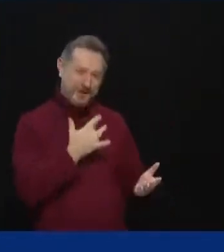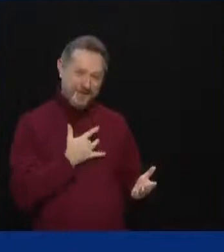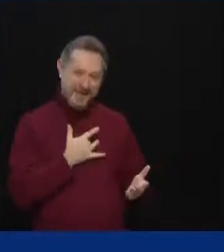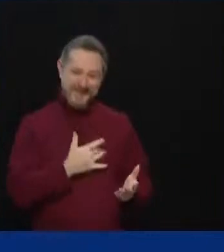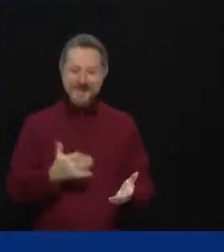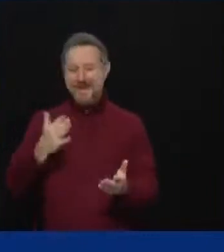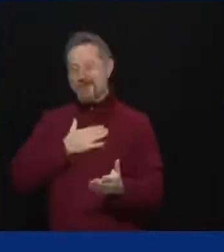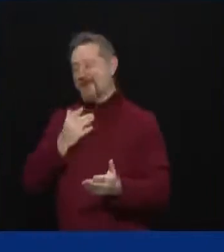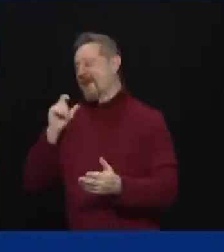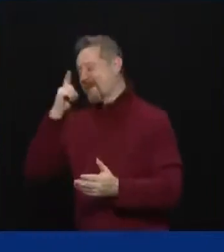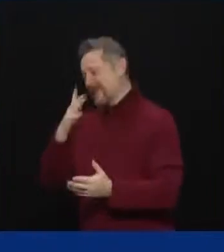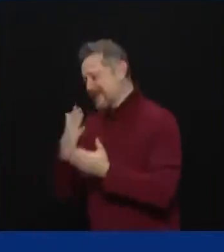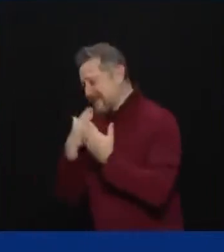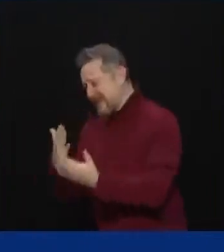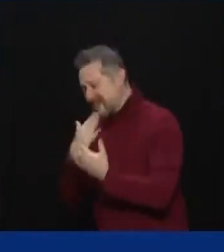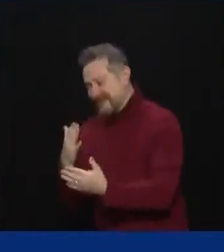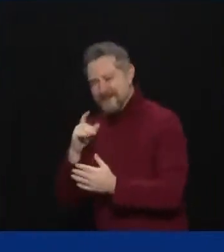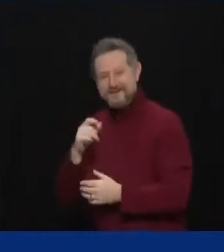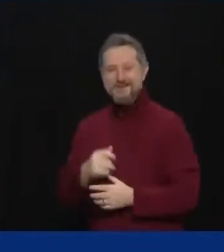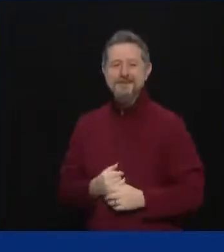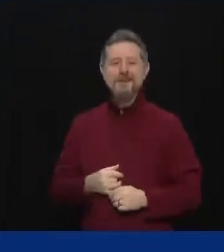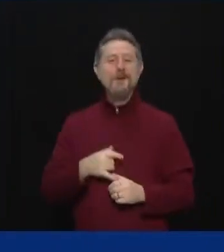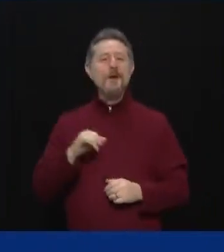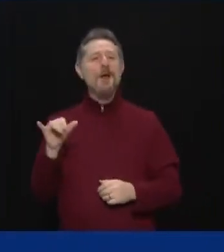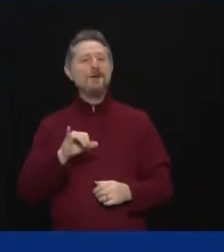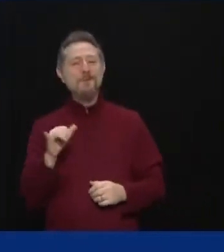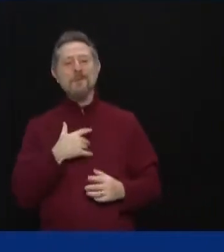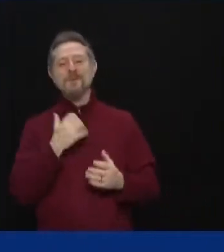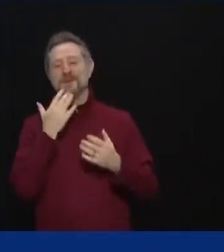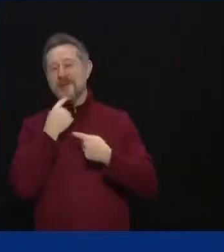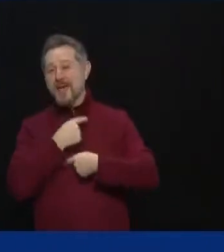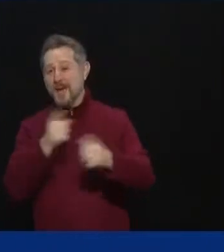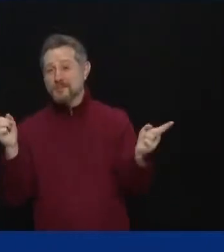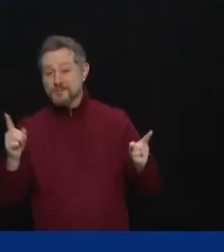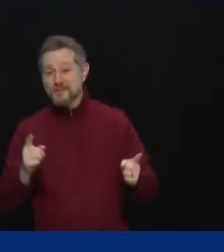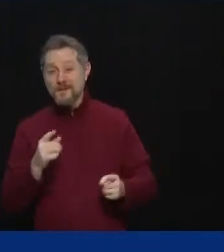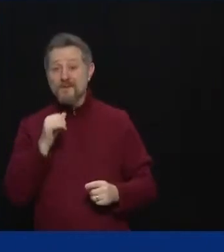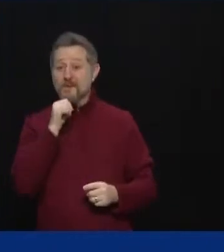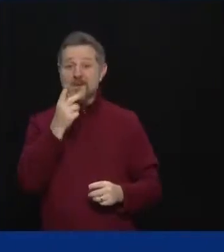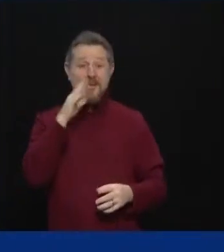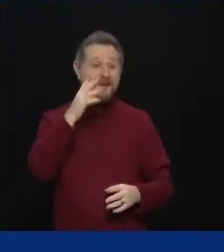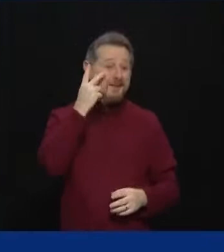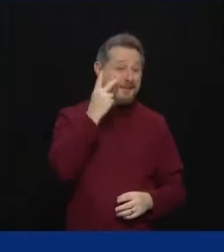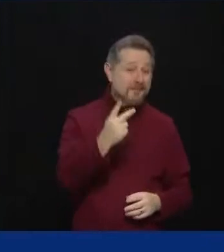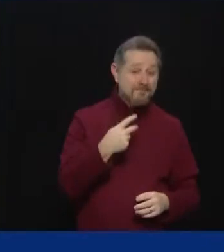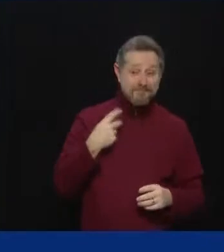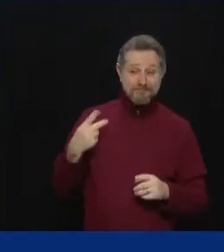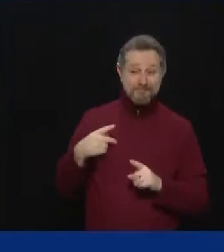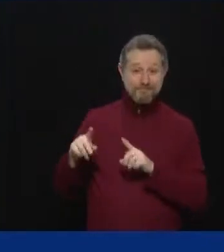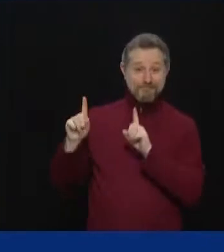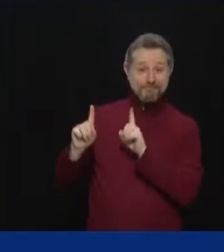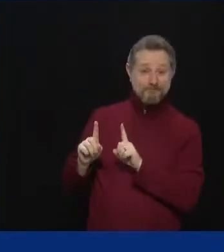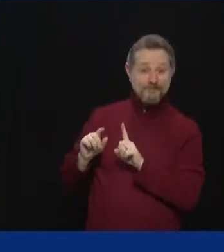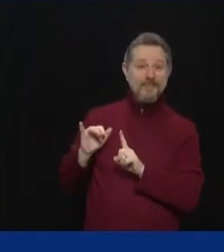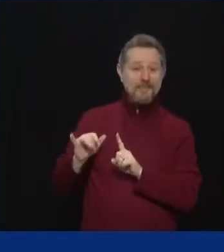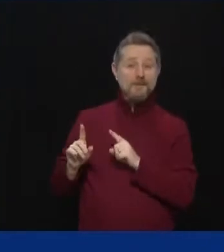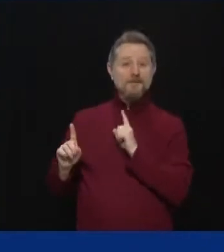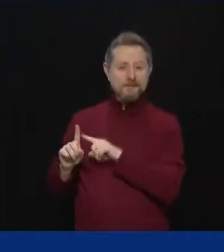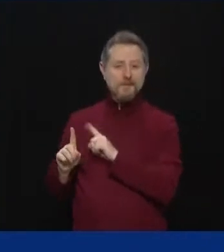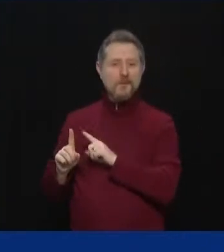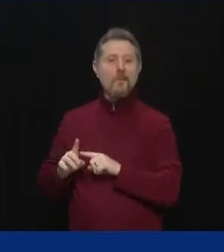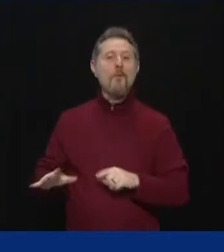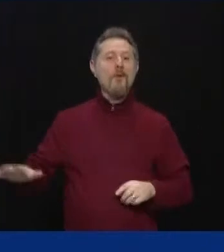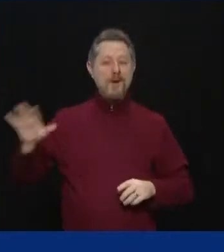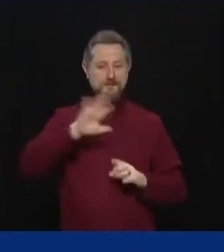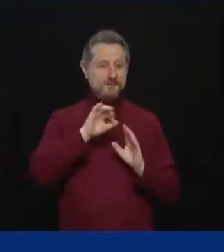Governor. Like to say anything? Yeah. I also want to tell everyone, if you don't see him next to me, he is likely to be all over the state. I said,